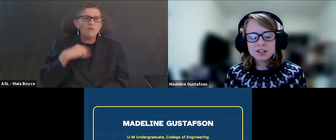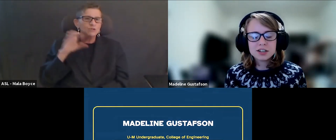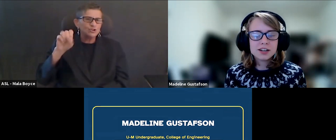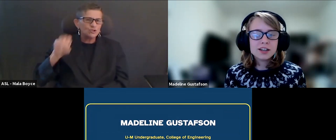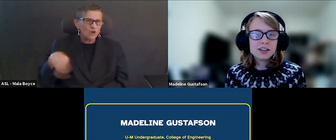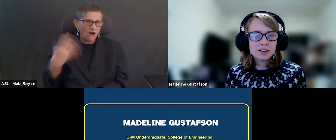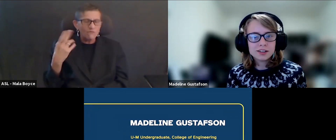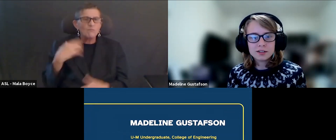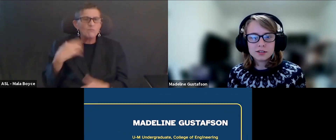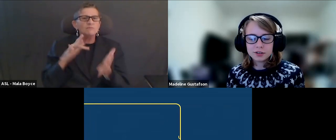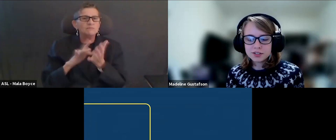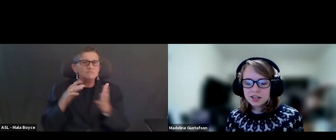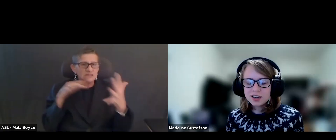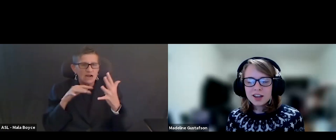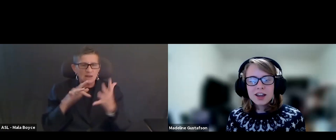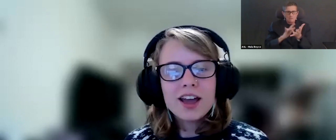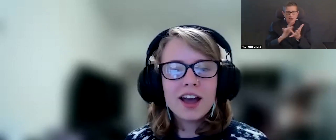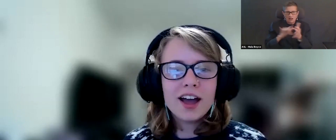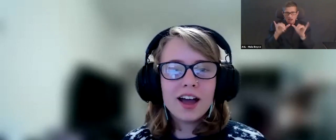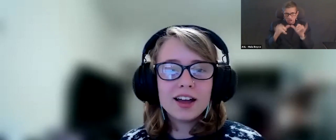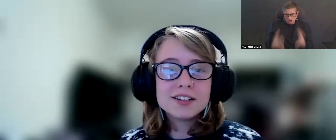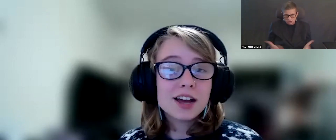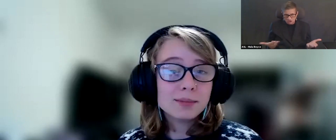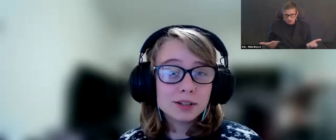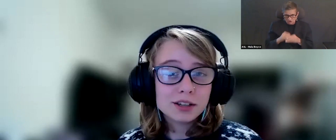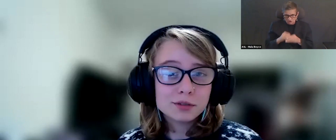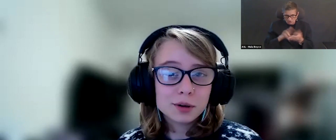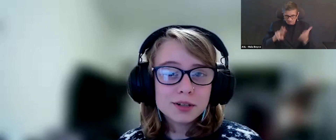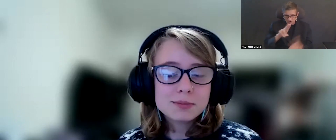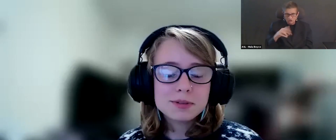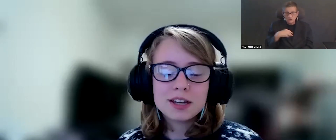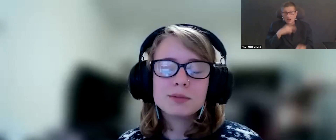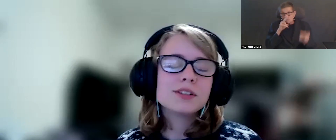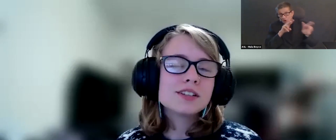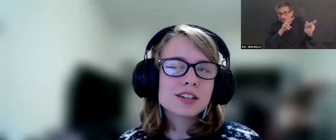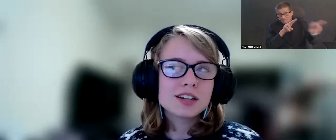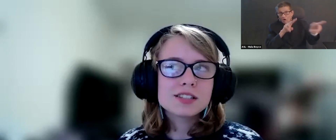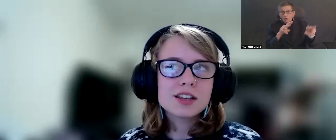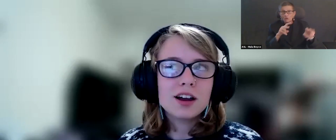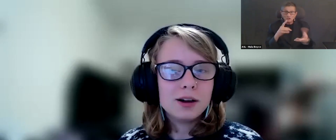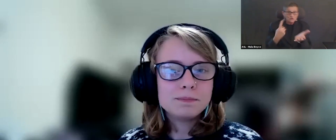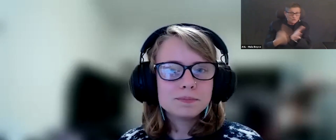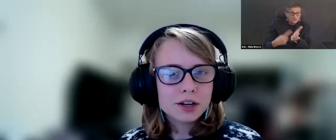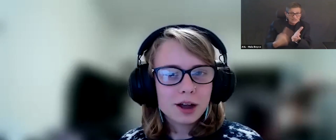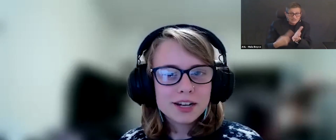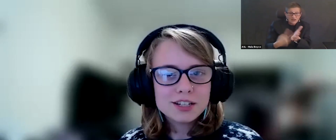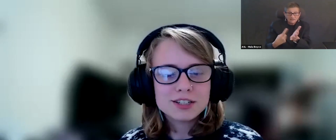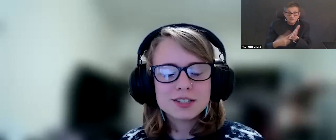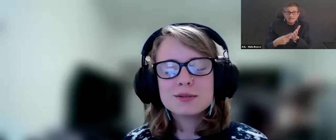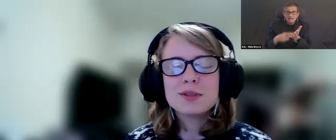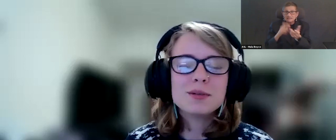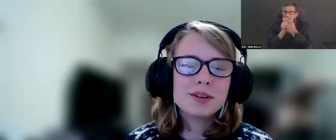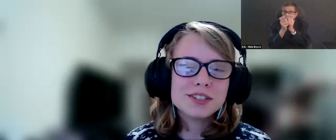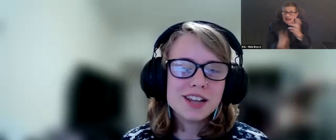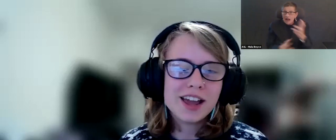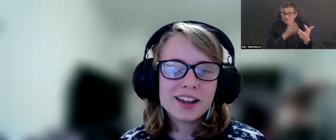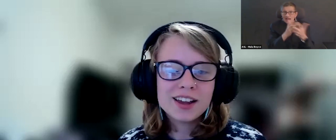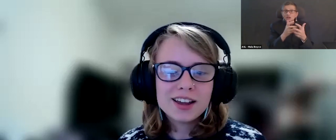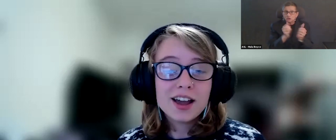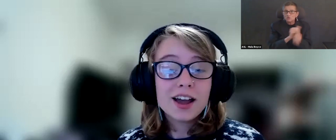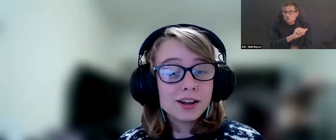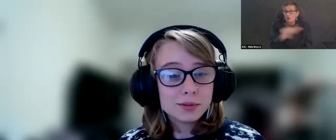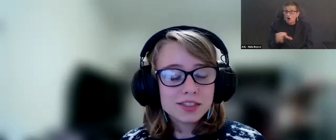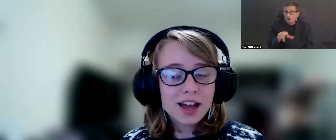biomedical engineering here at the university, and I'm looking forward to being able to discuss accommodations with you all